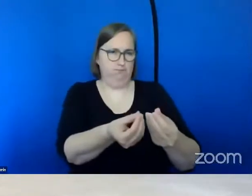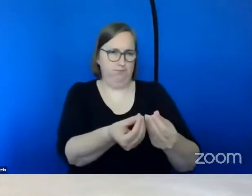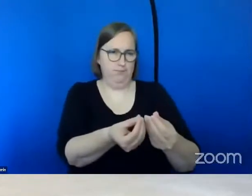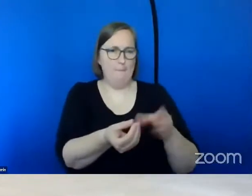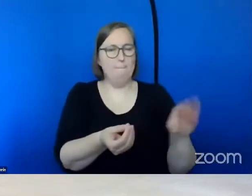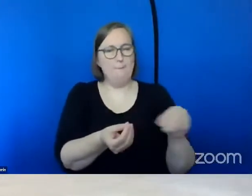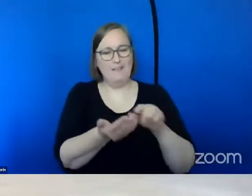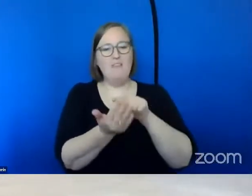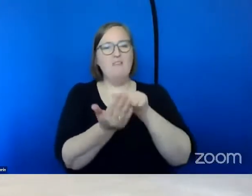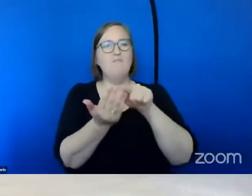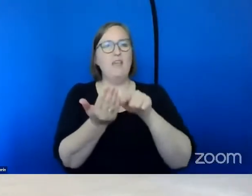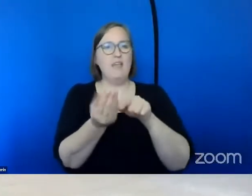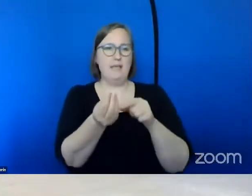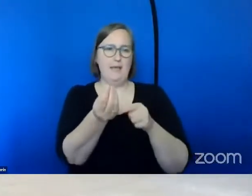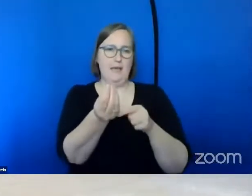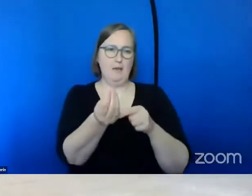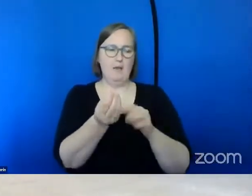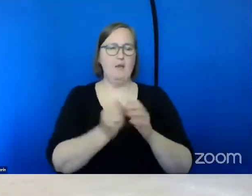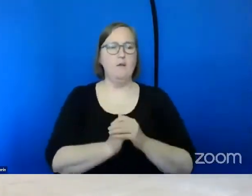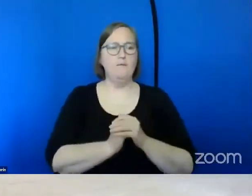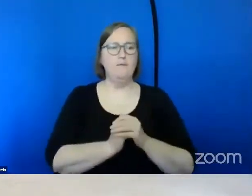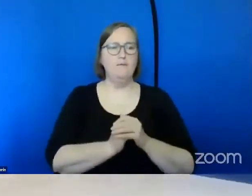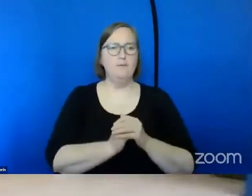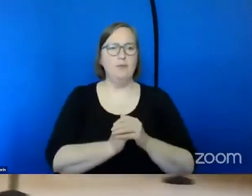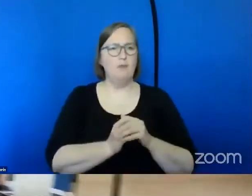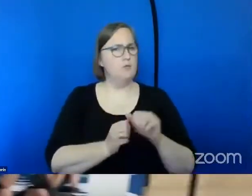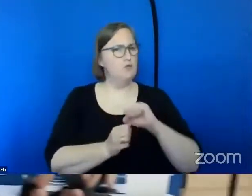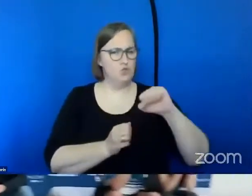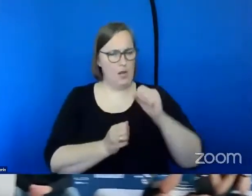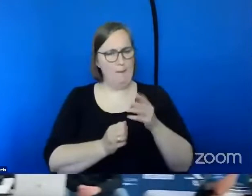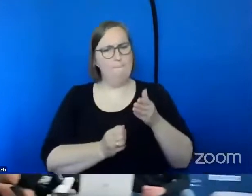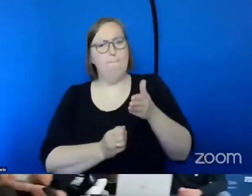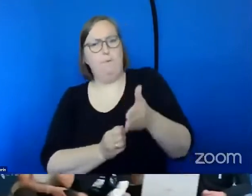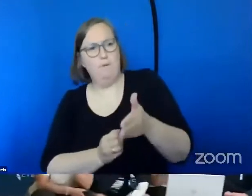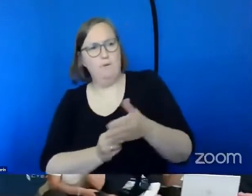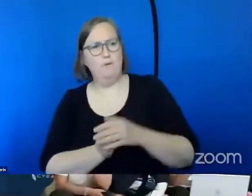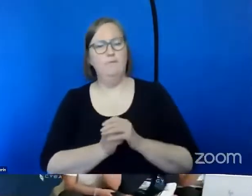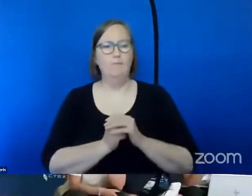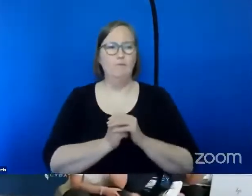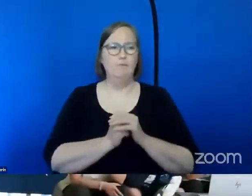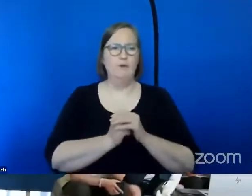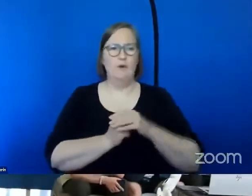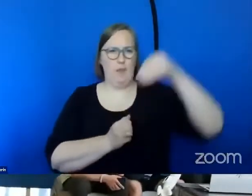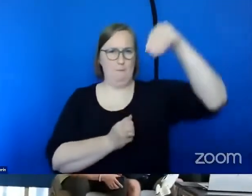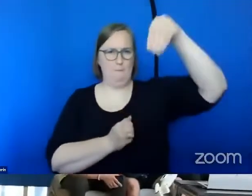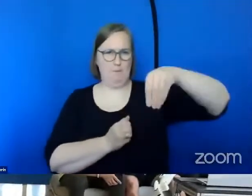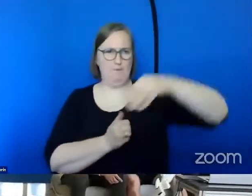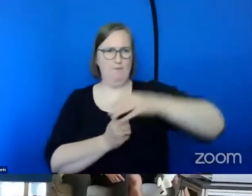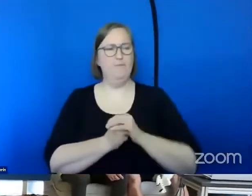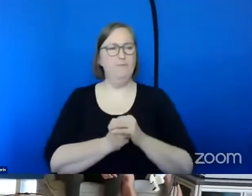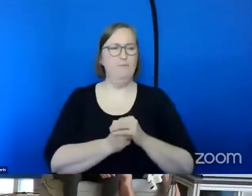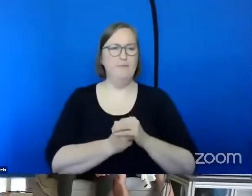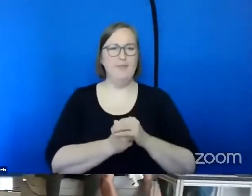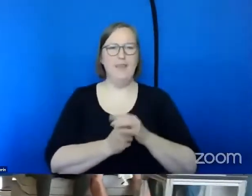got 110, and this will take him to the halfway point.